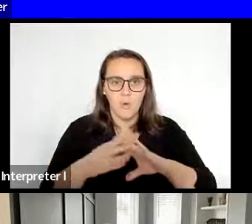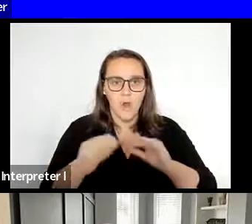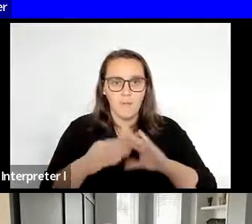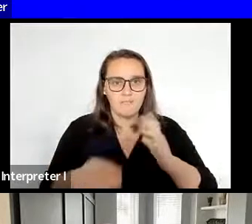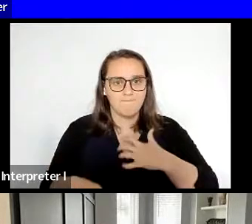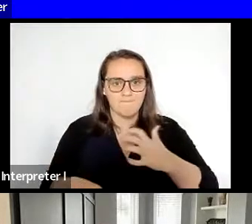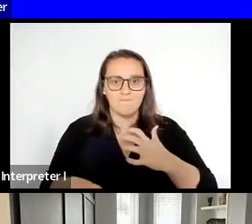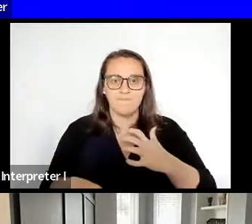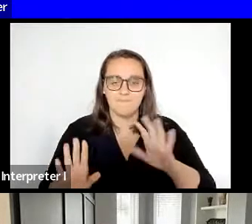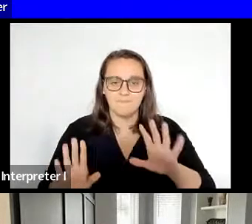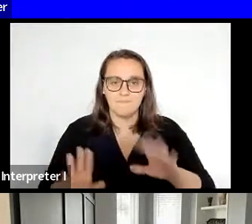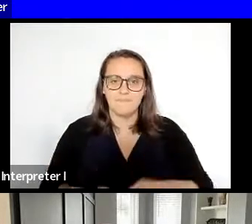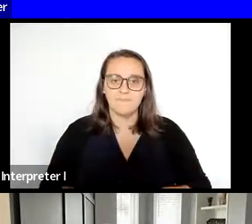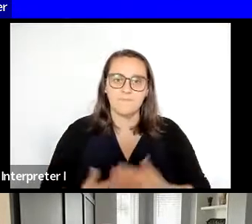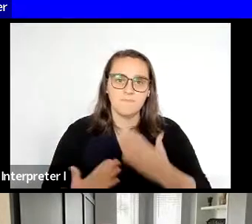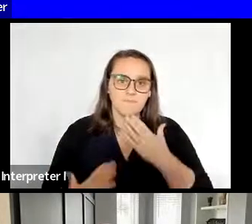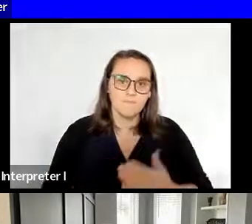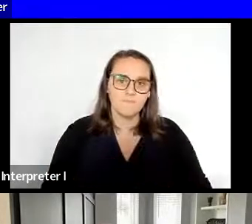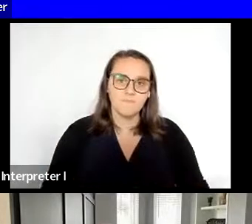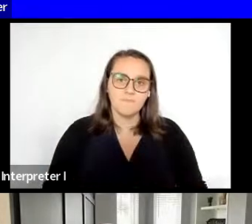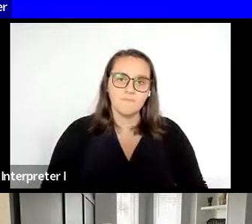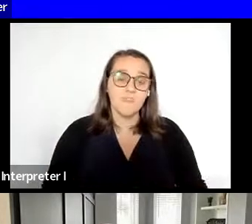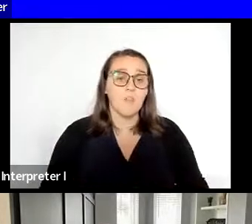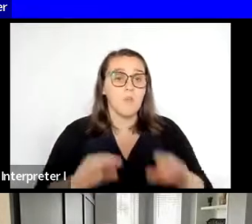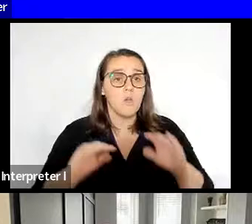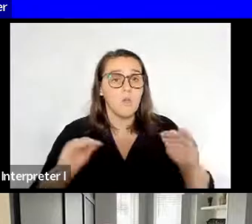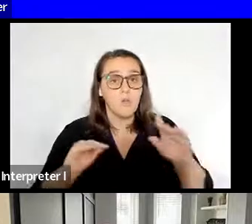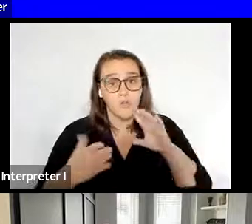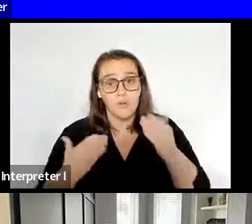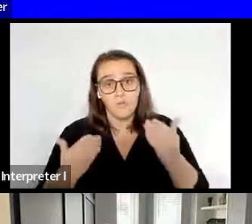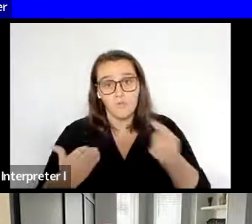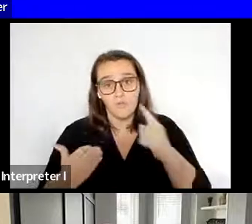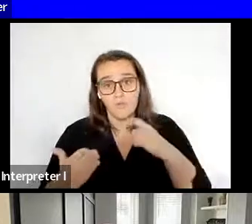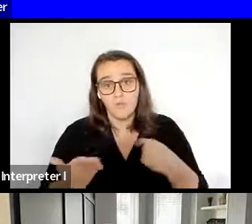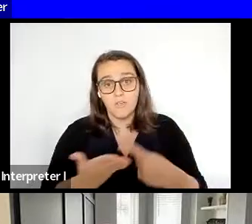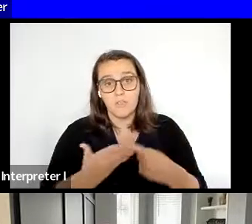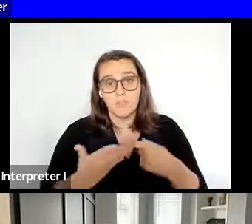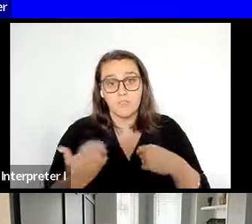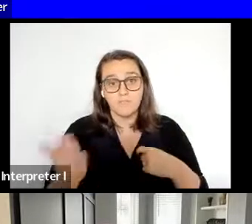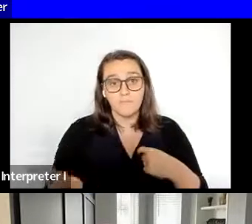you. There's no further discussion. We have the bill before us.